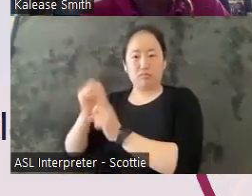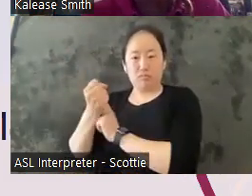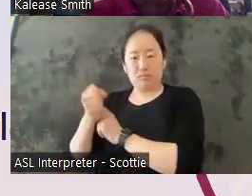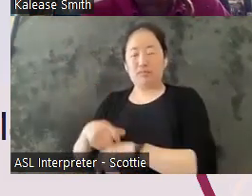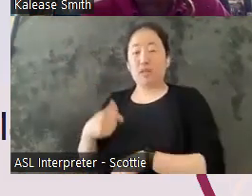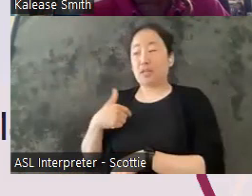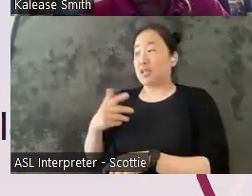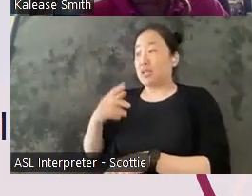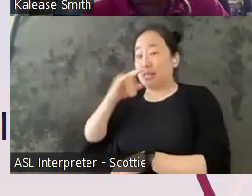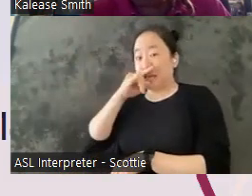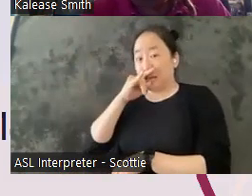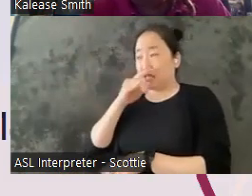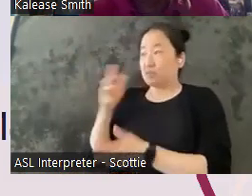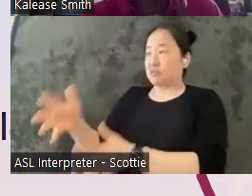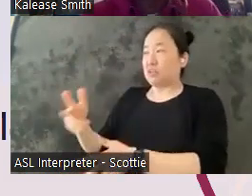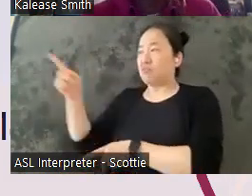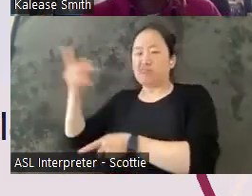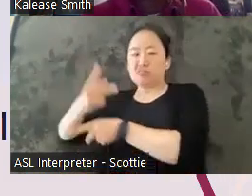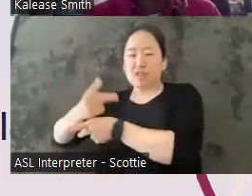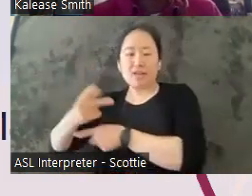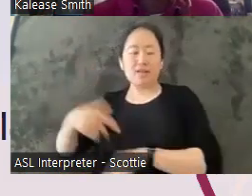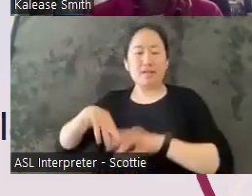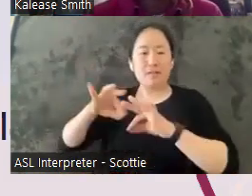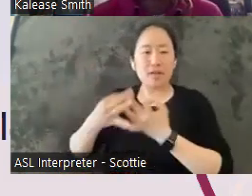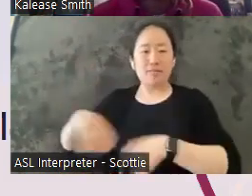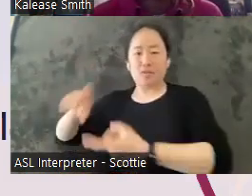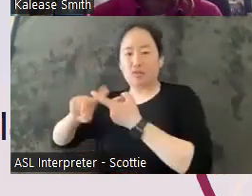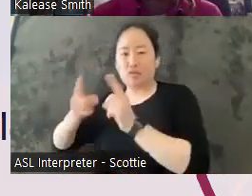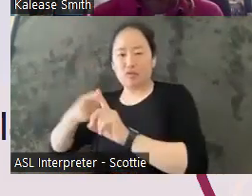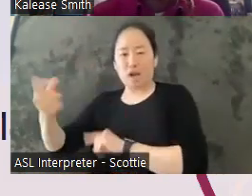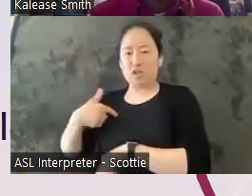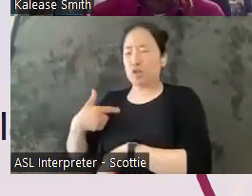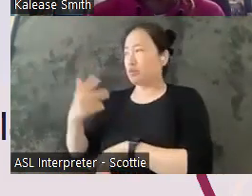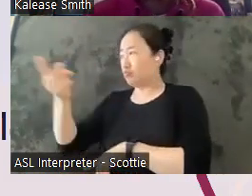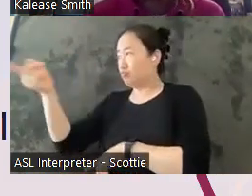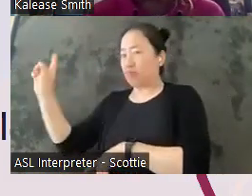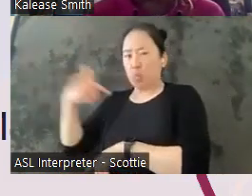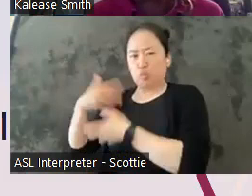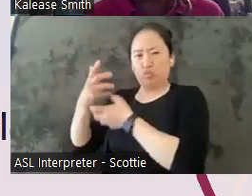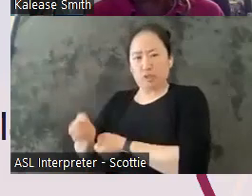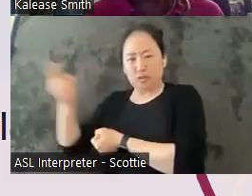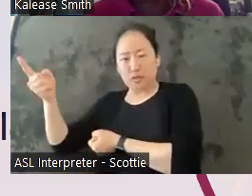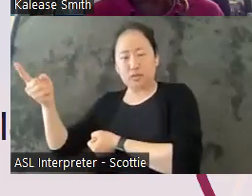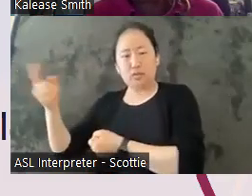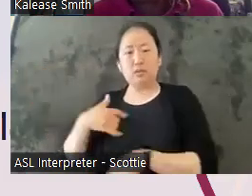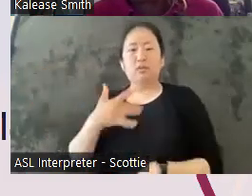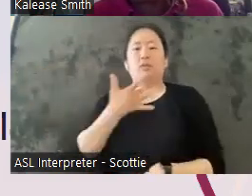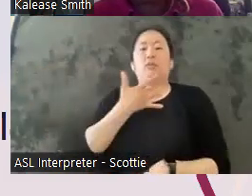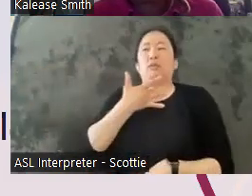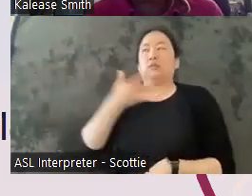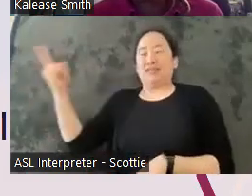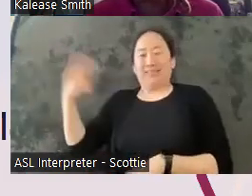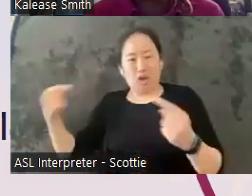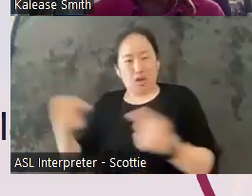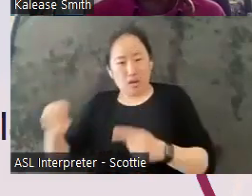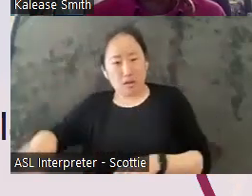trust that we think will take good care of them like we do. Unfortunately, those are the ones that are hurting them. So I think we have to start at a very early age,